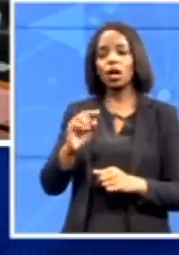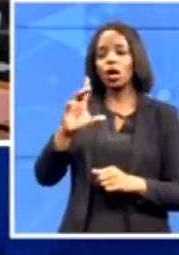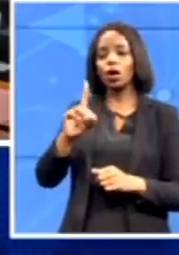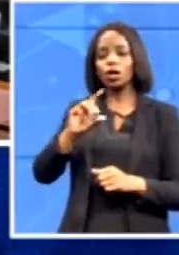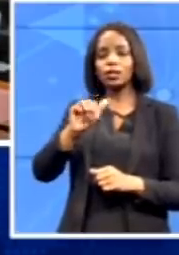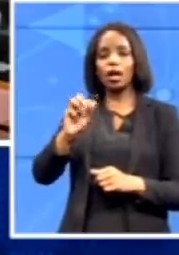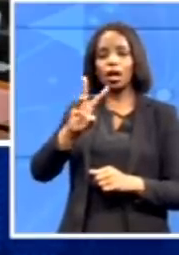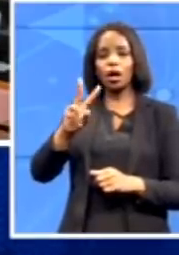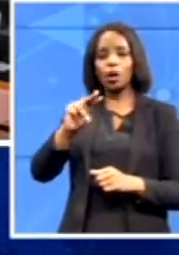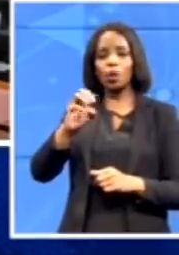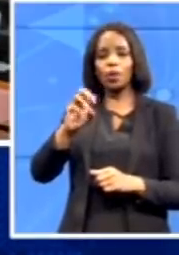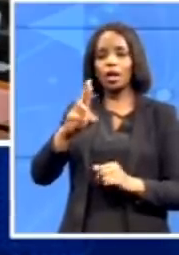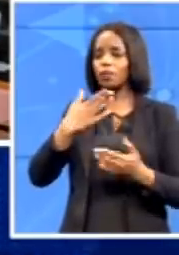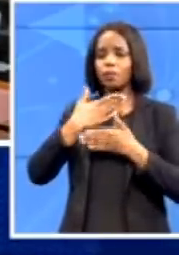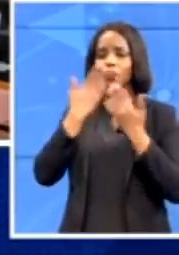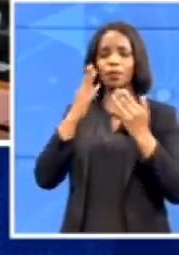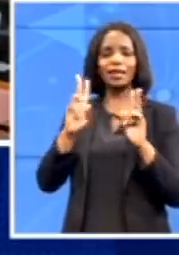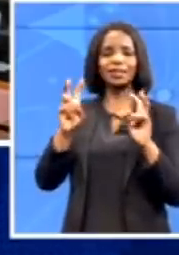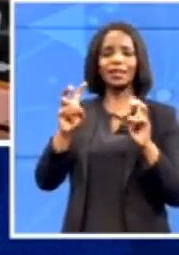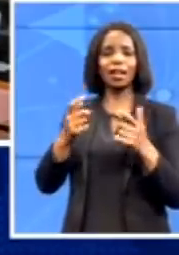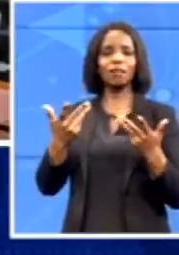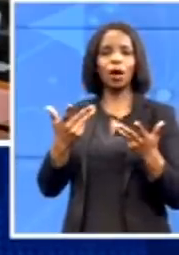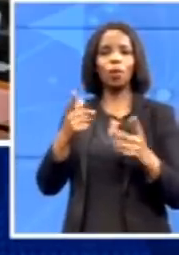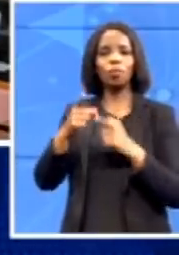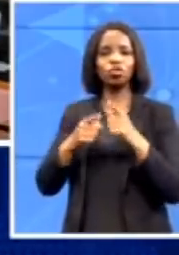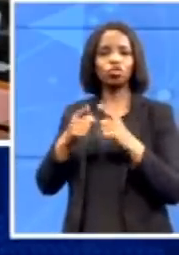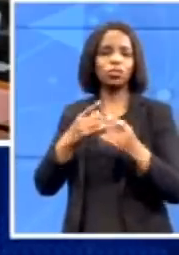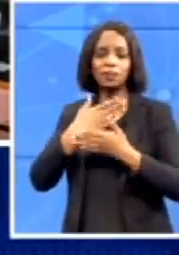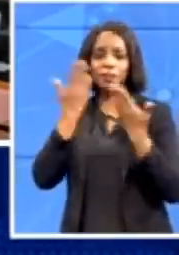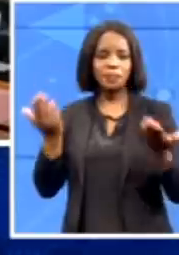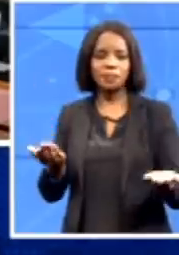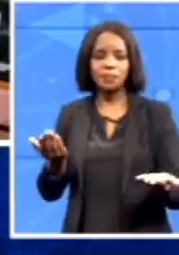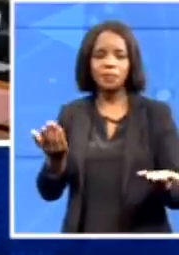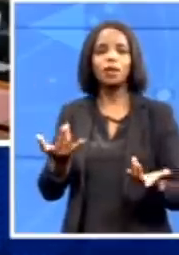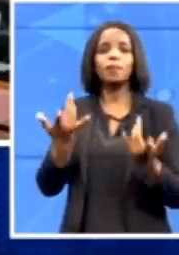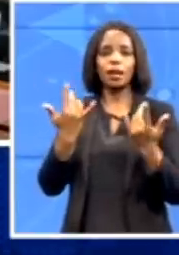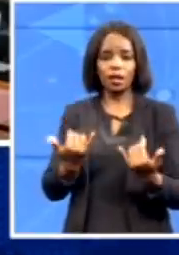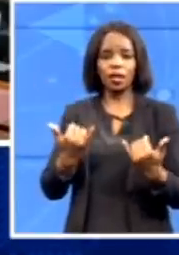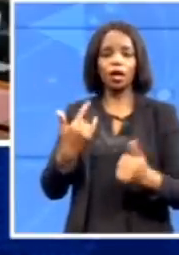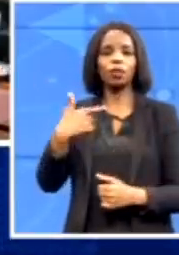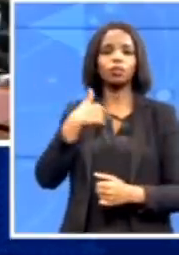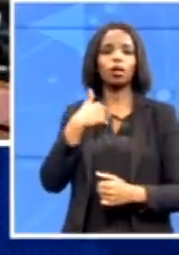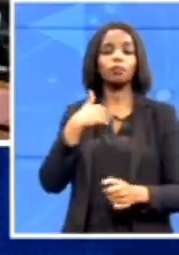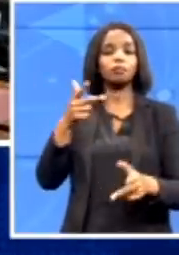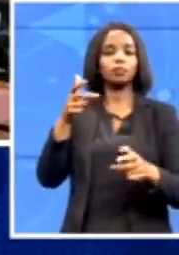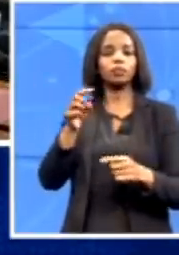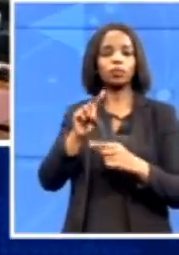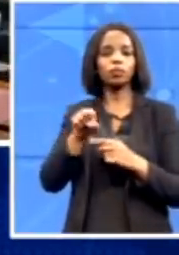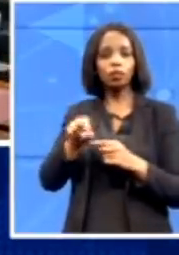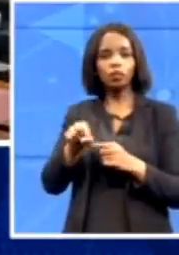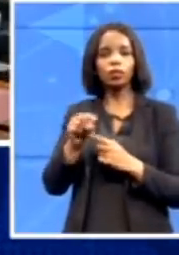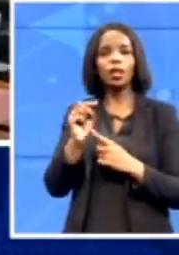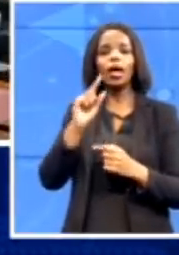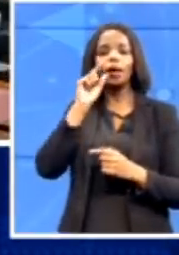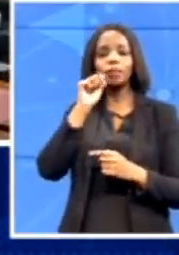to start with the end of Advocate Mhlongo's arguments there, Mr. Zigalala, where he said